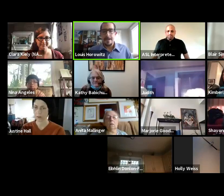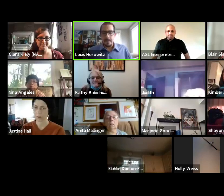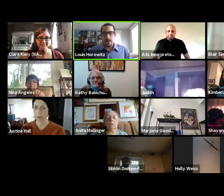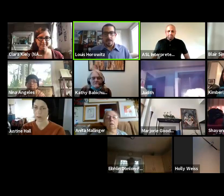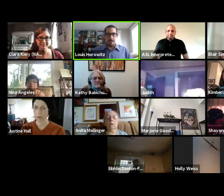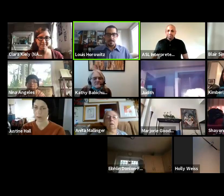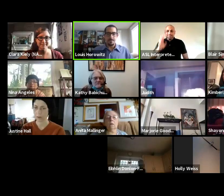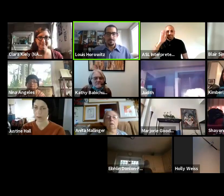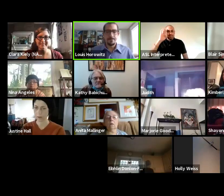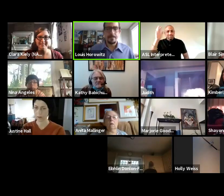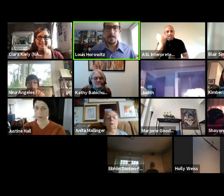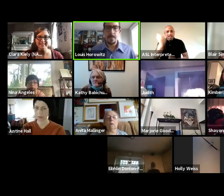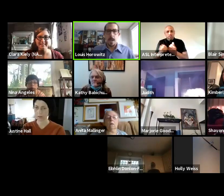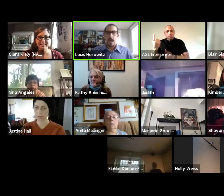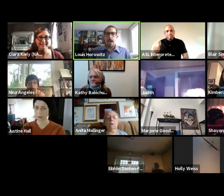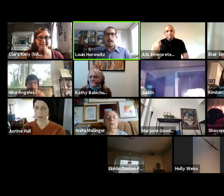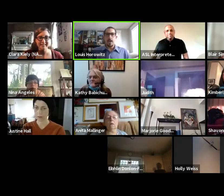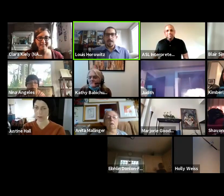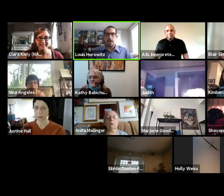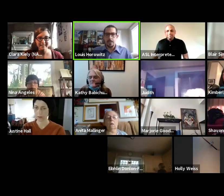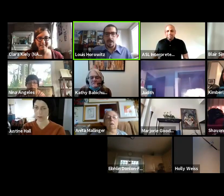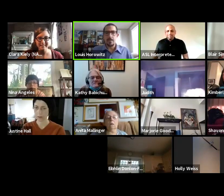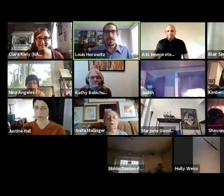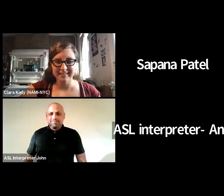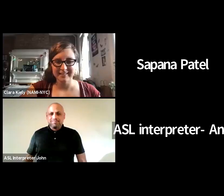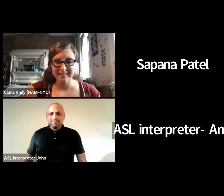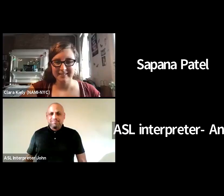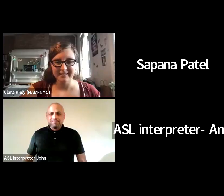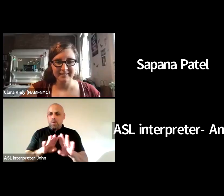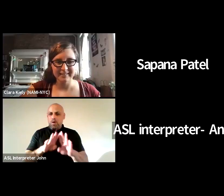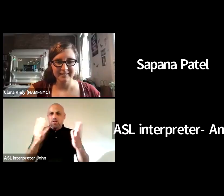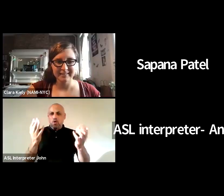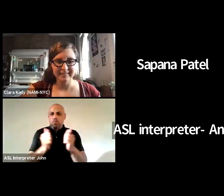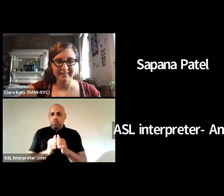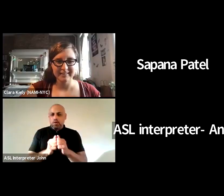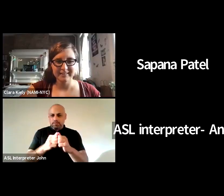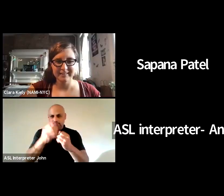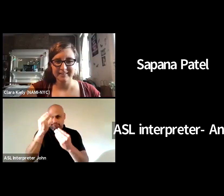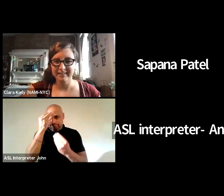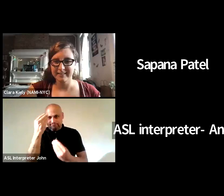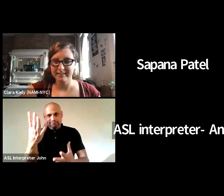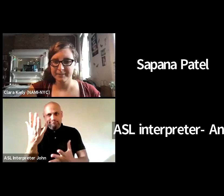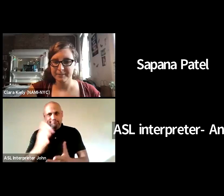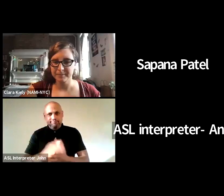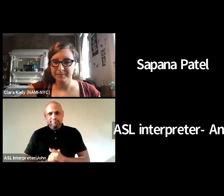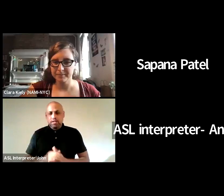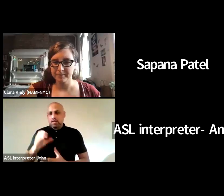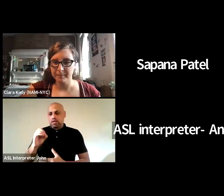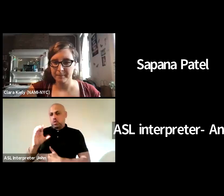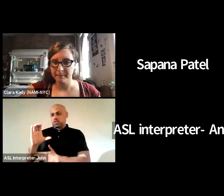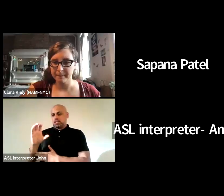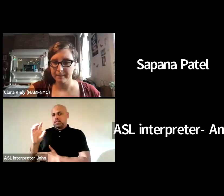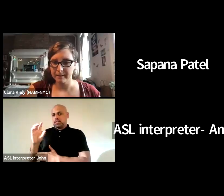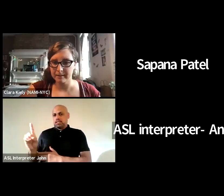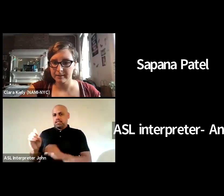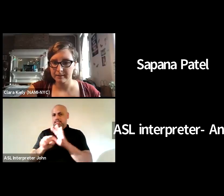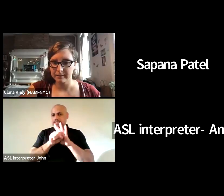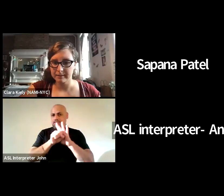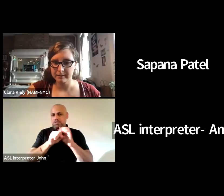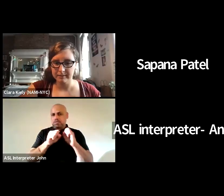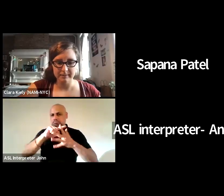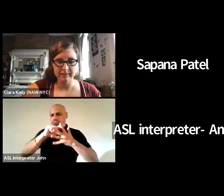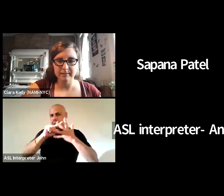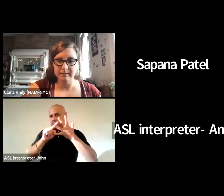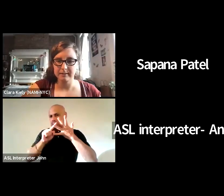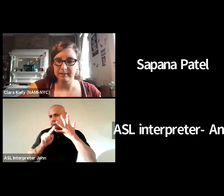Hi, everyone. I wanted to open up with a disclaimer that OCD symptoms can come in many